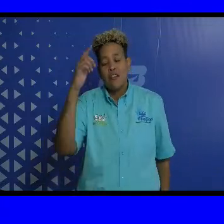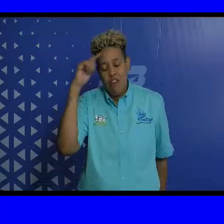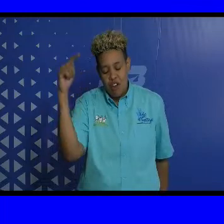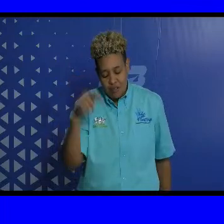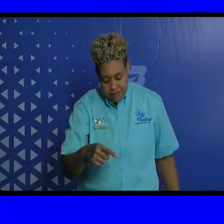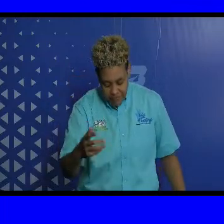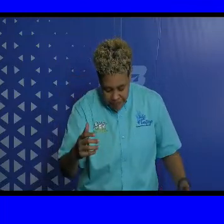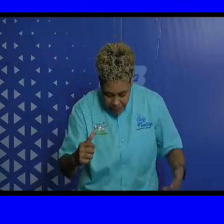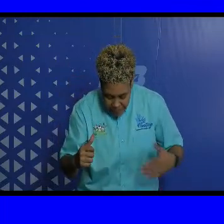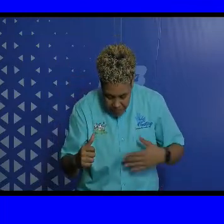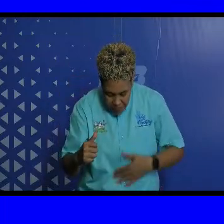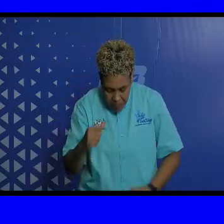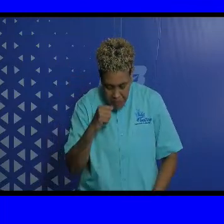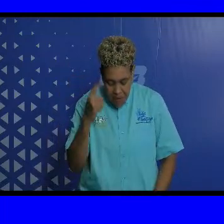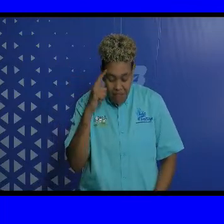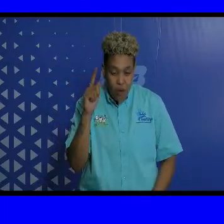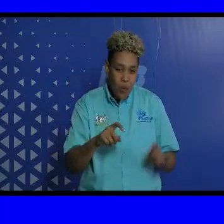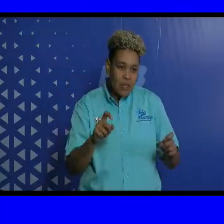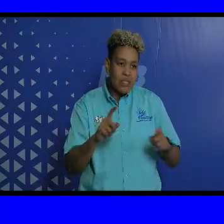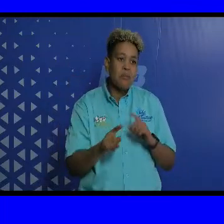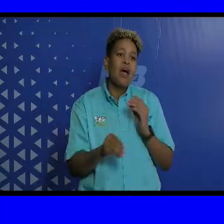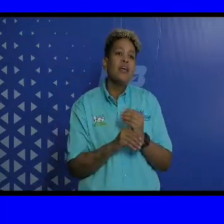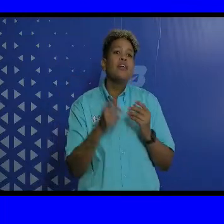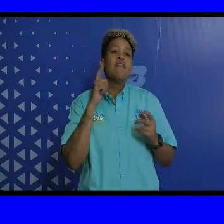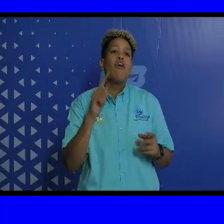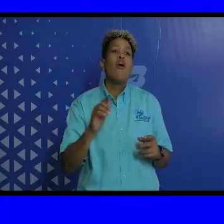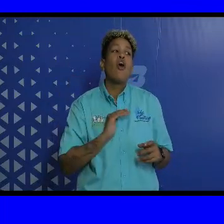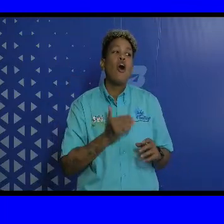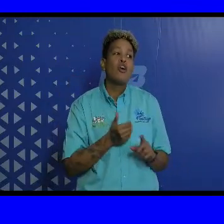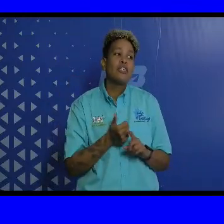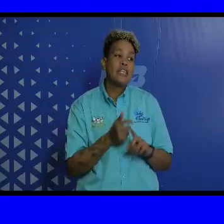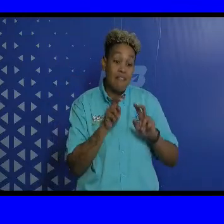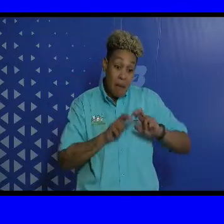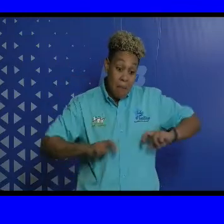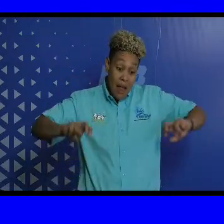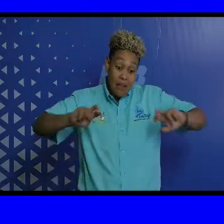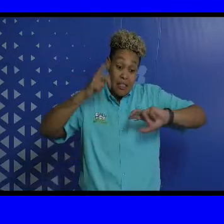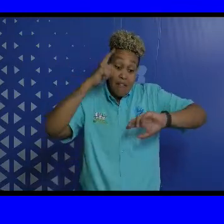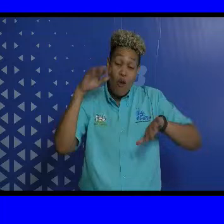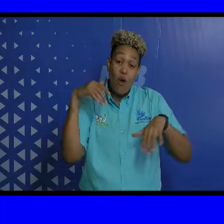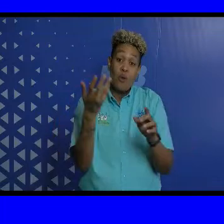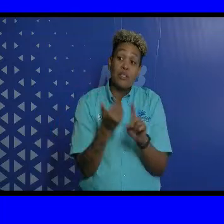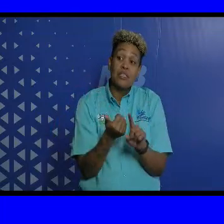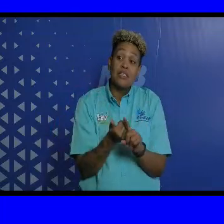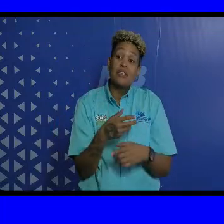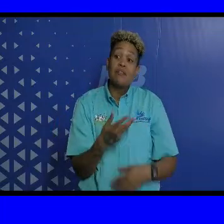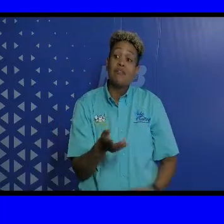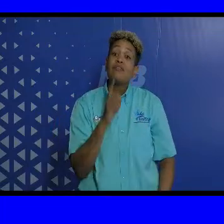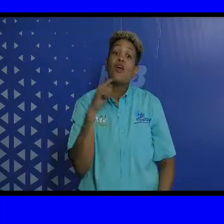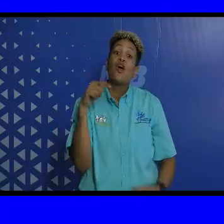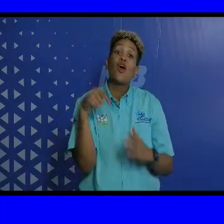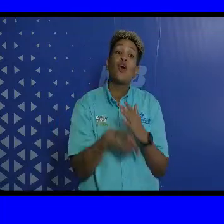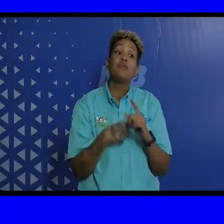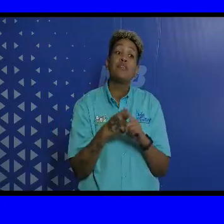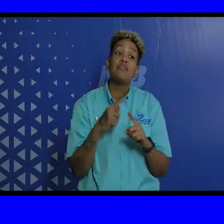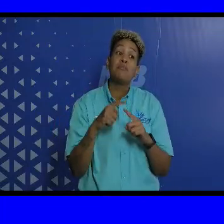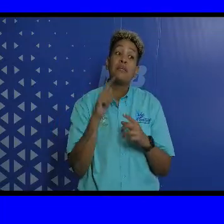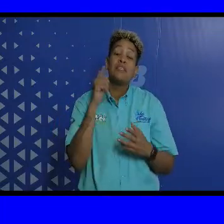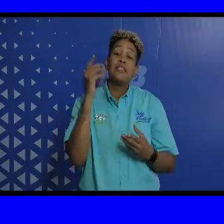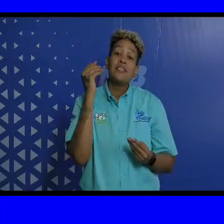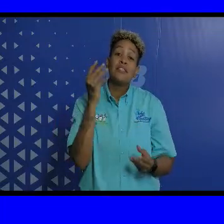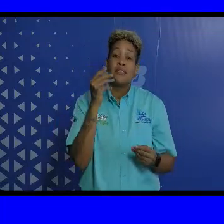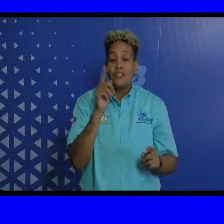for not just for the questions, but also our panelists for the comprehensive and